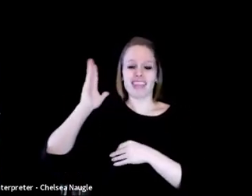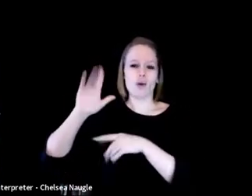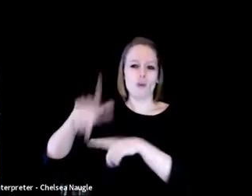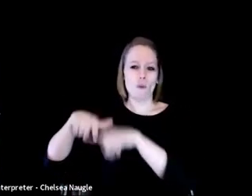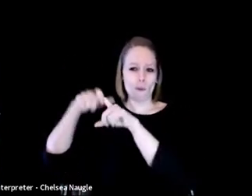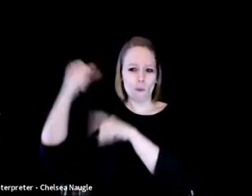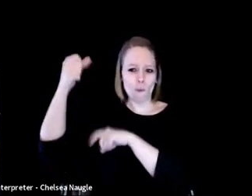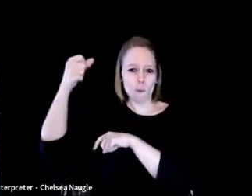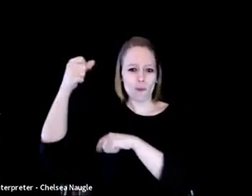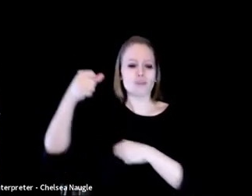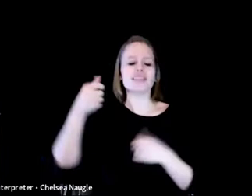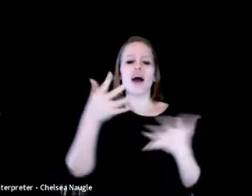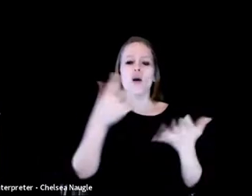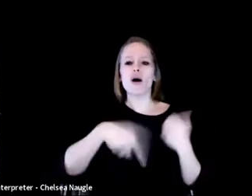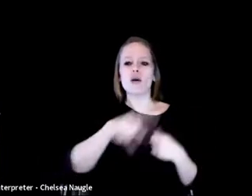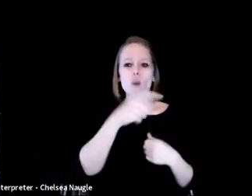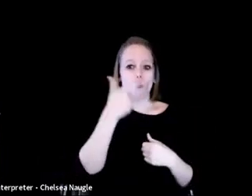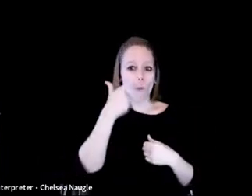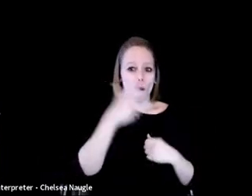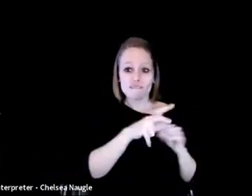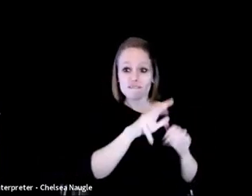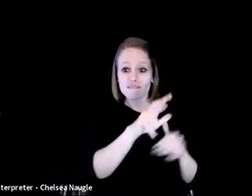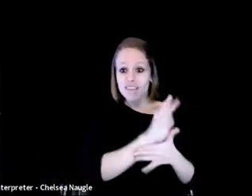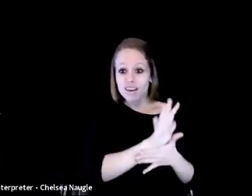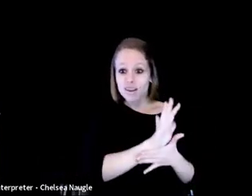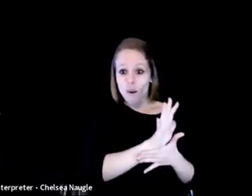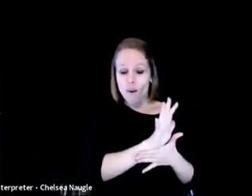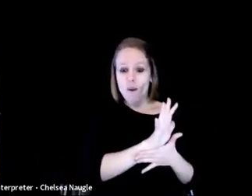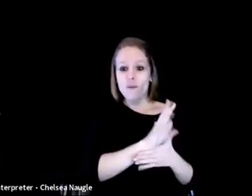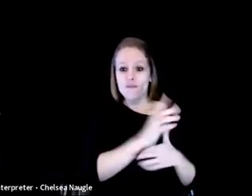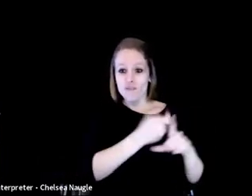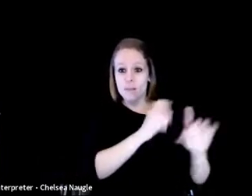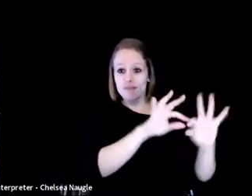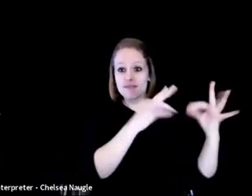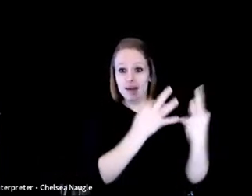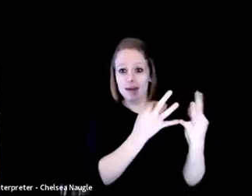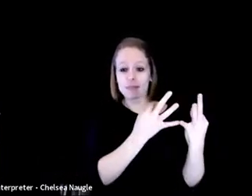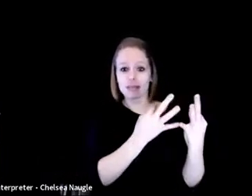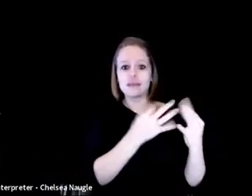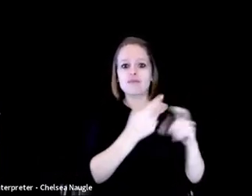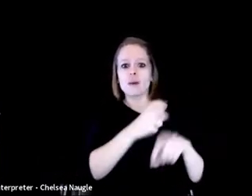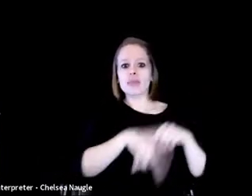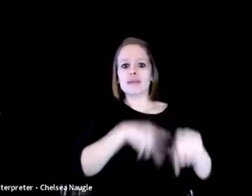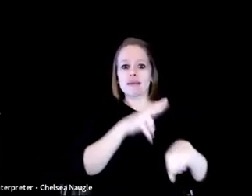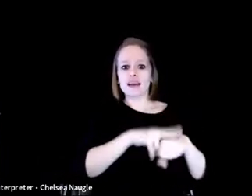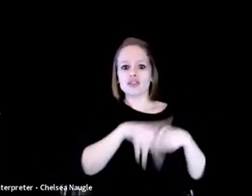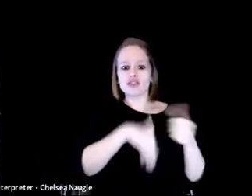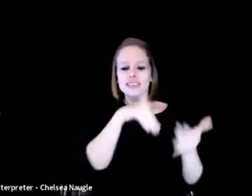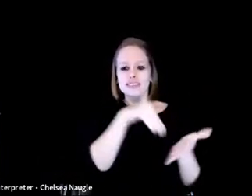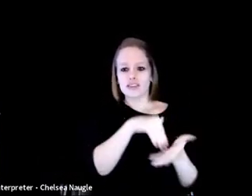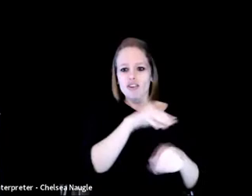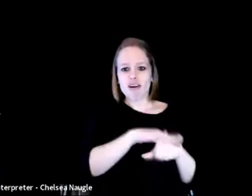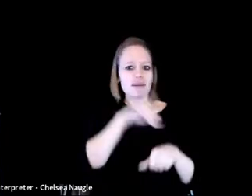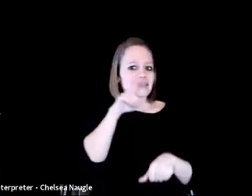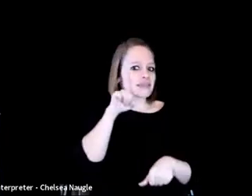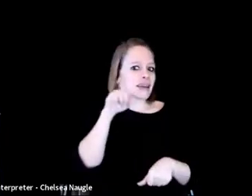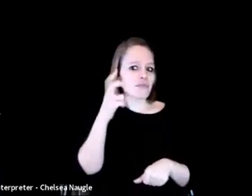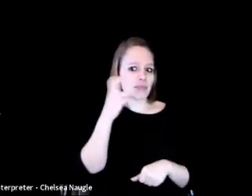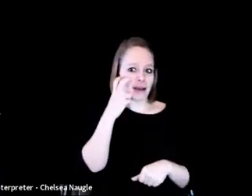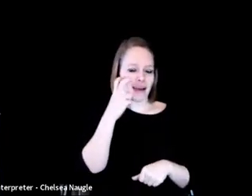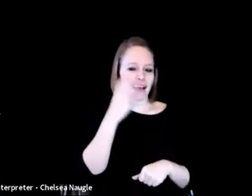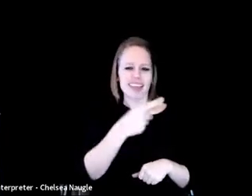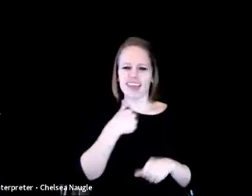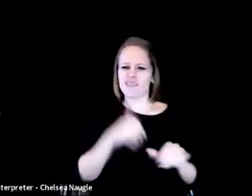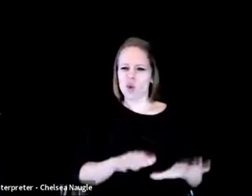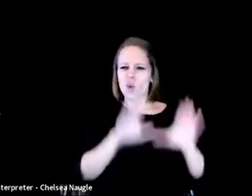family. It's a 4-minute video, and it's from the National Center on Deafblindness. They have a great section under